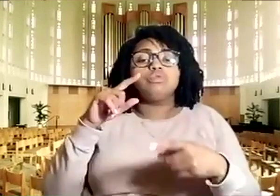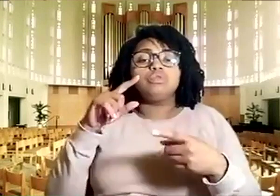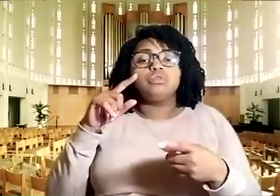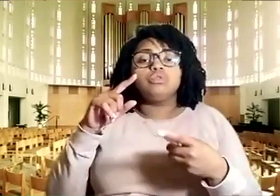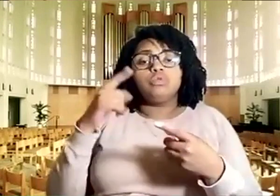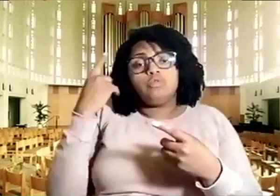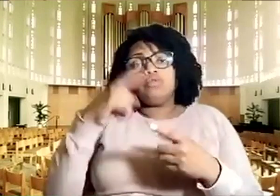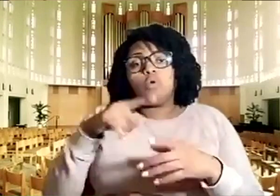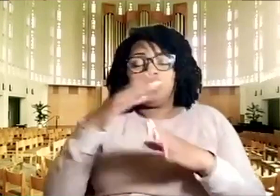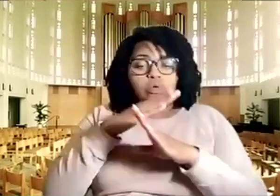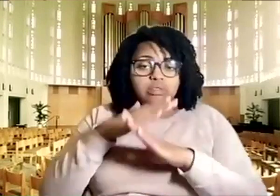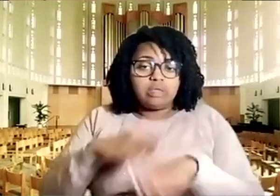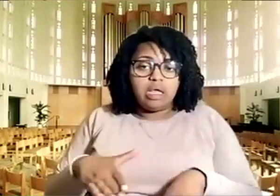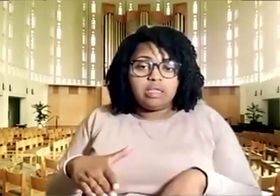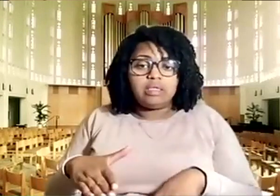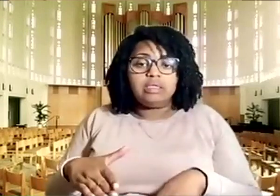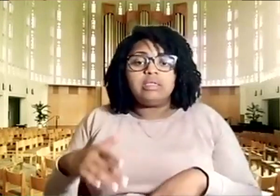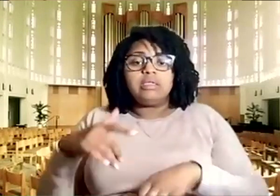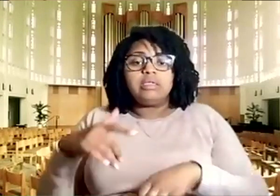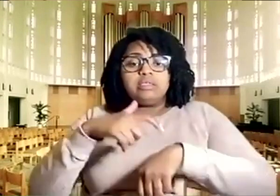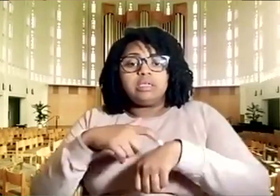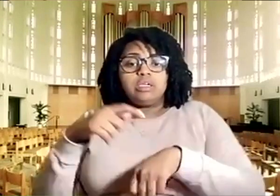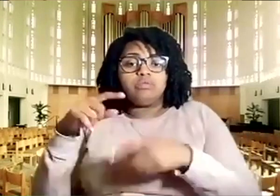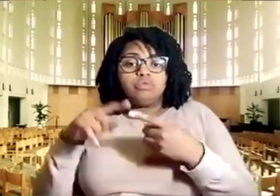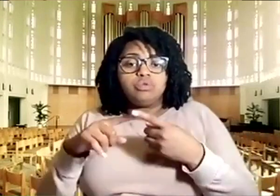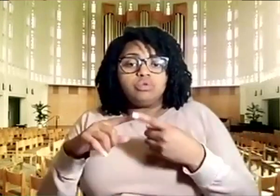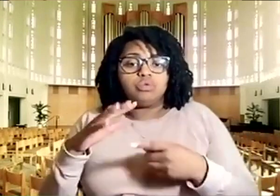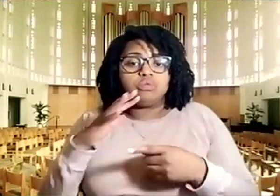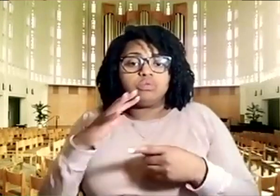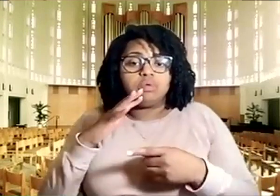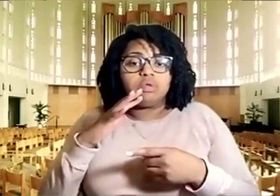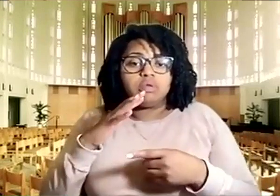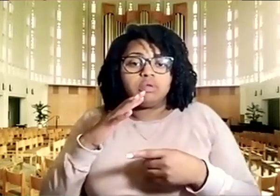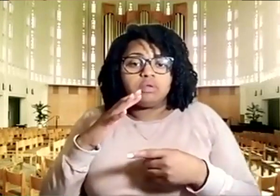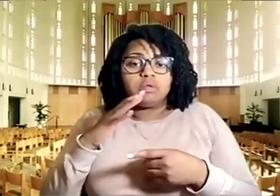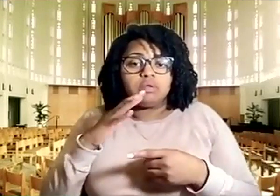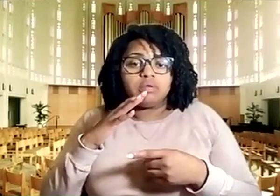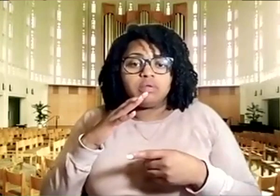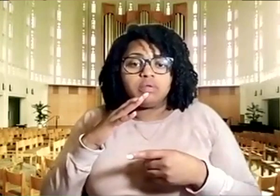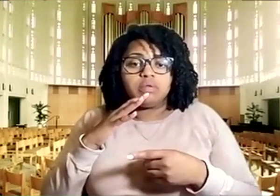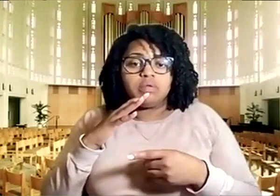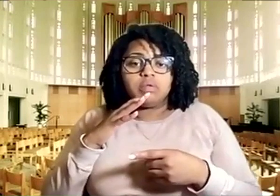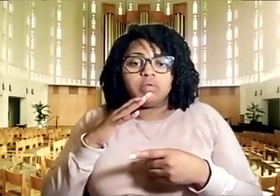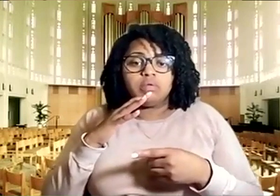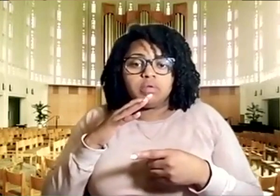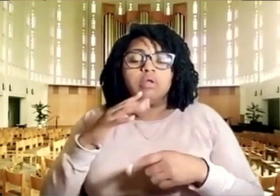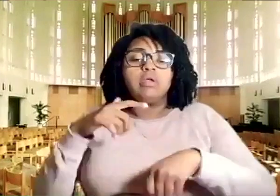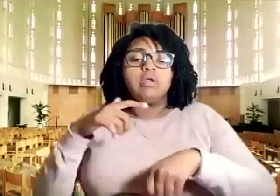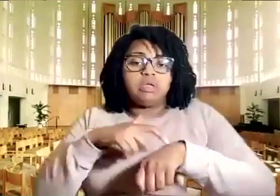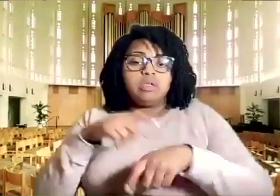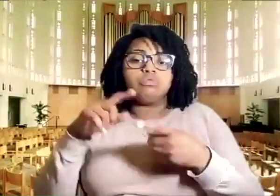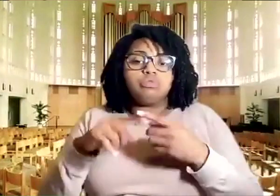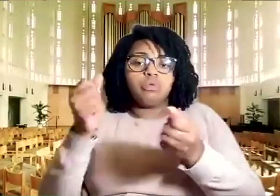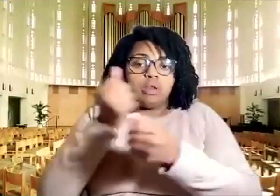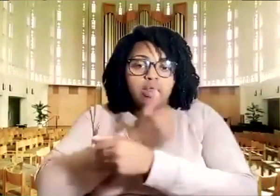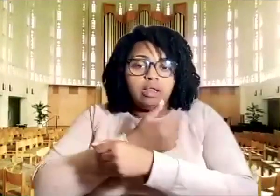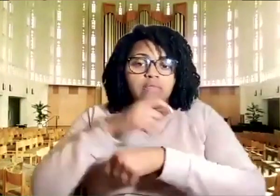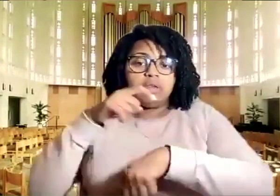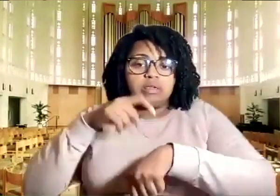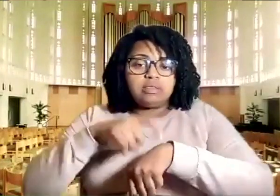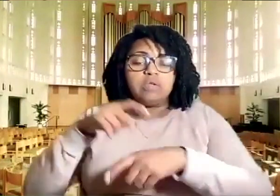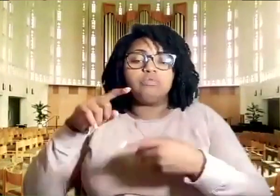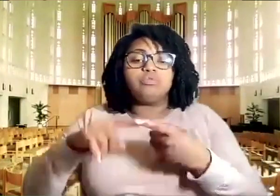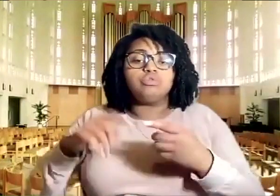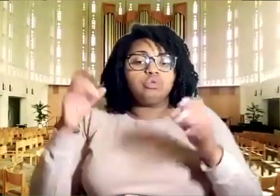and a time to speak. A time to love and a time to hate. A time